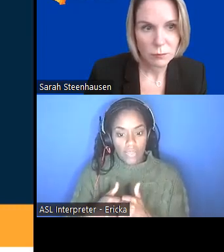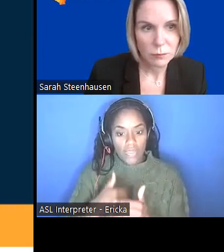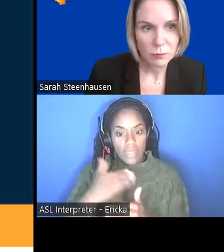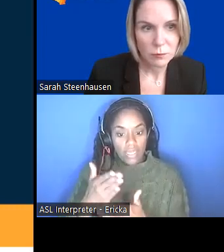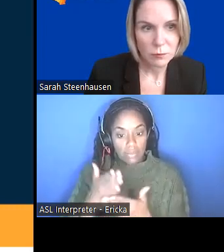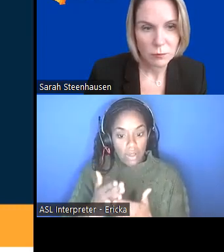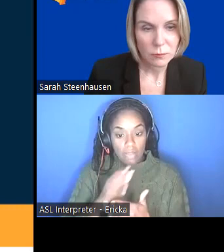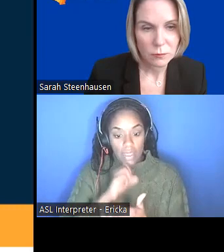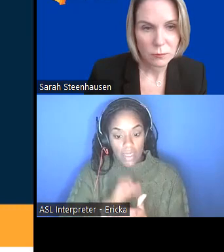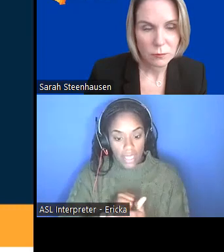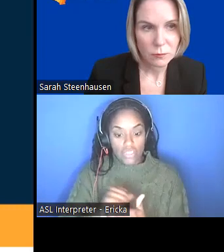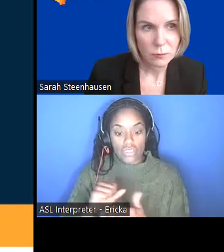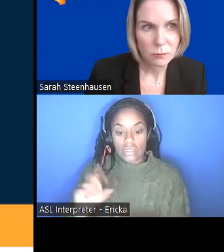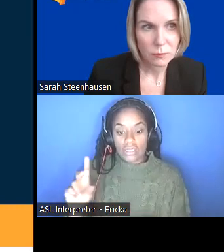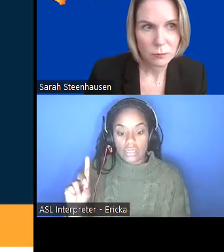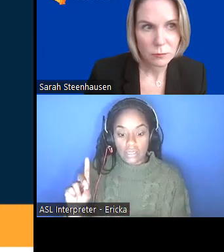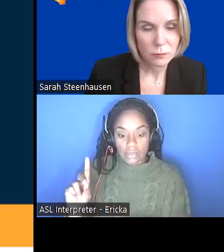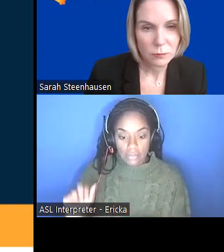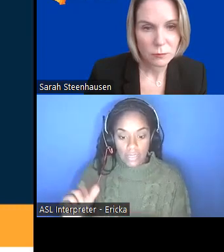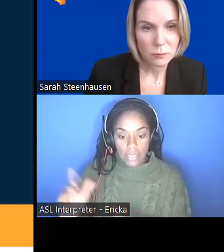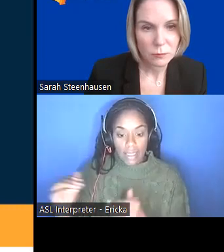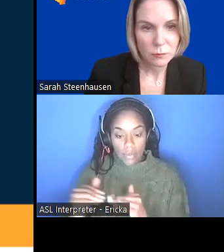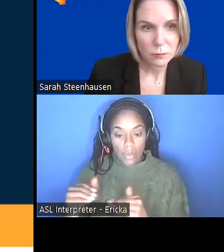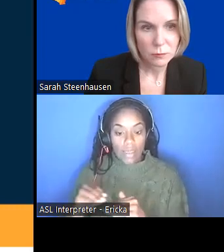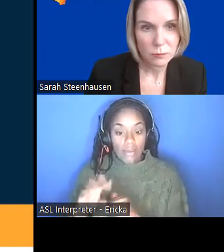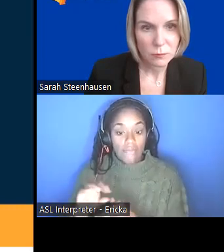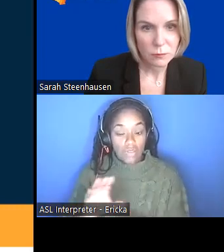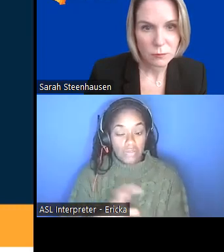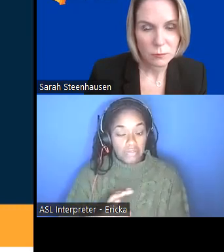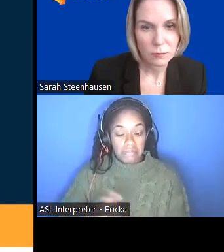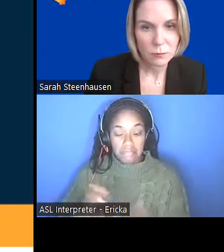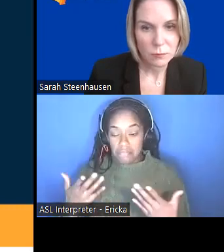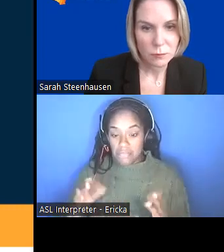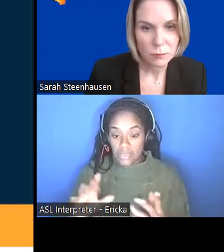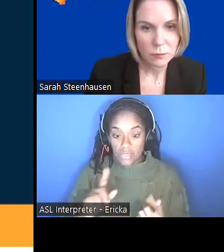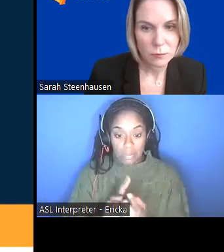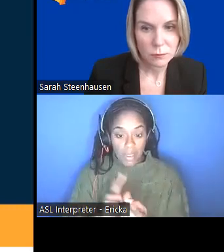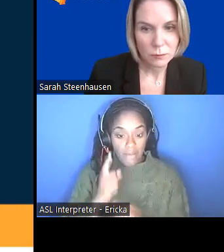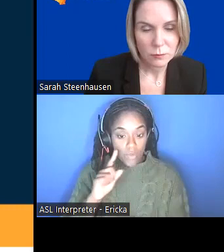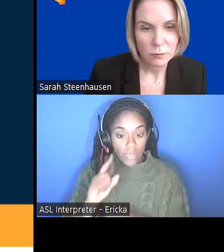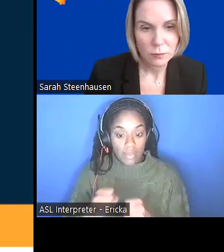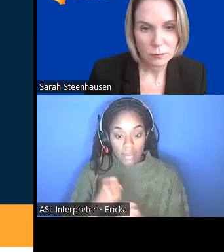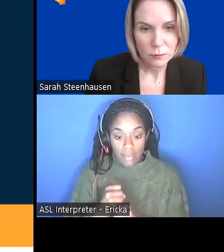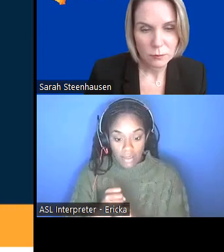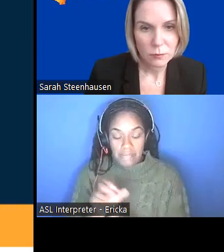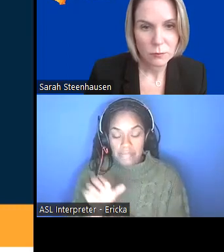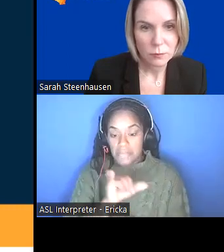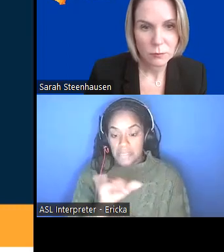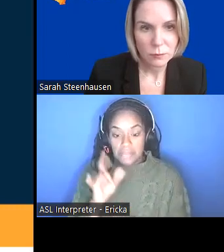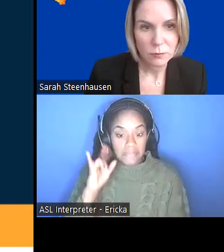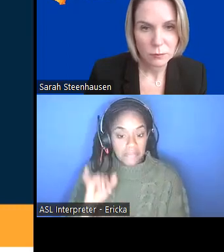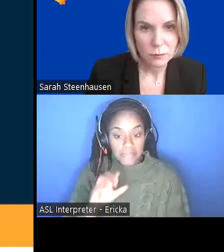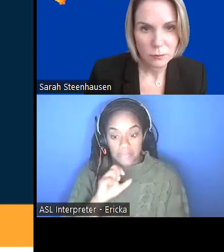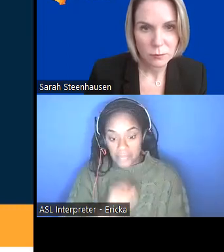Disability Equity Advisory Committee has already met for the year for the first time, as has the California Aging and